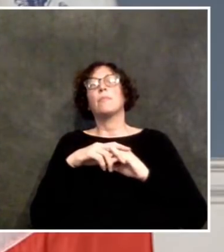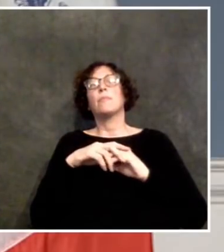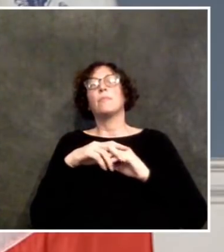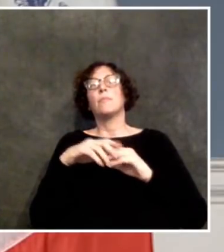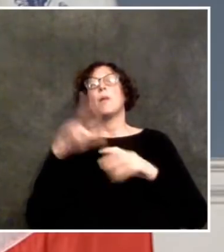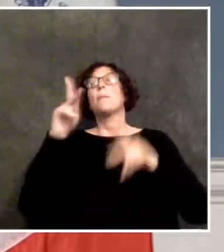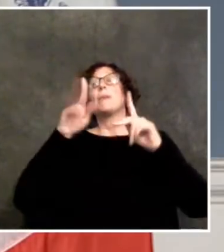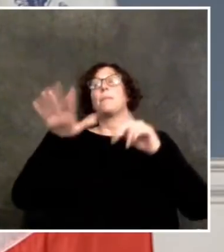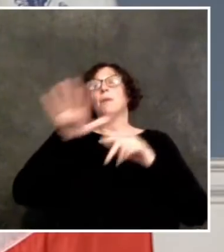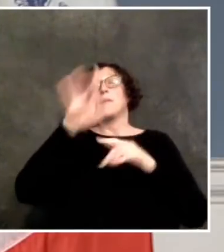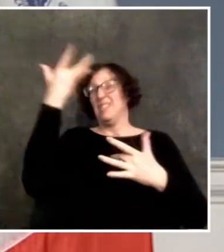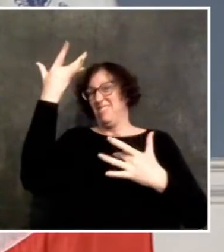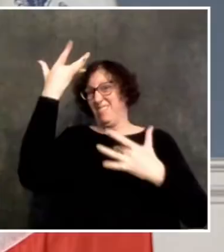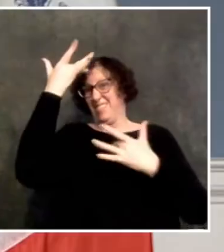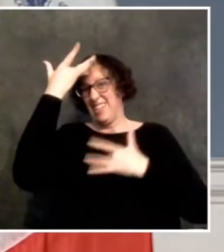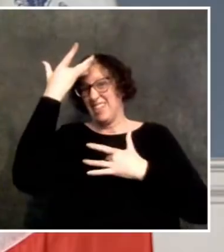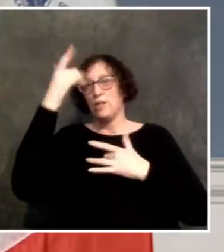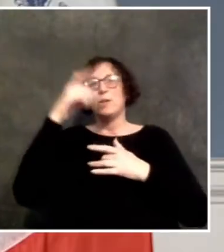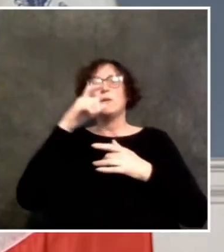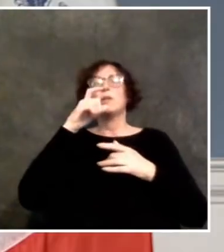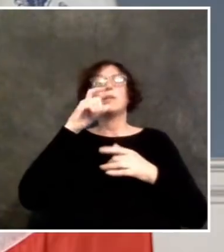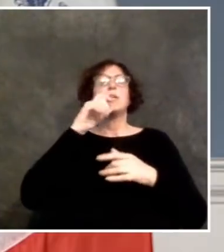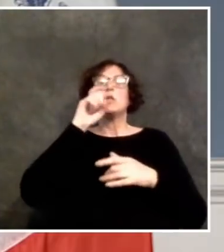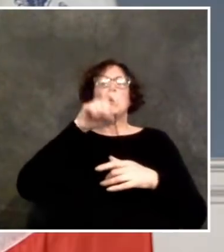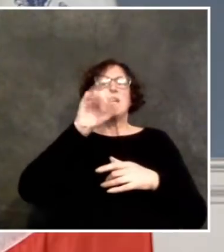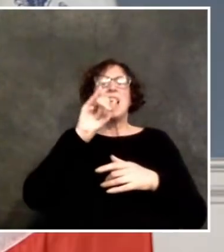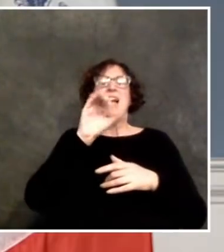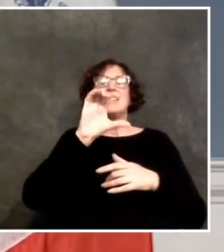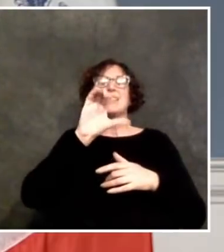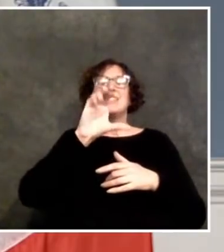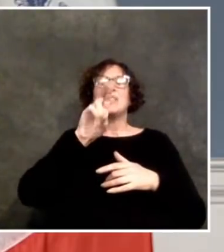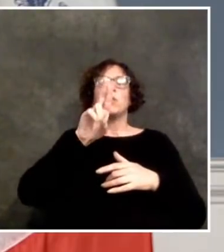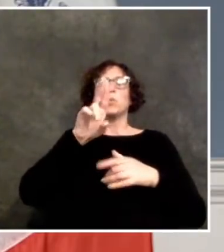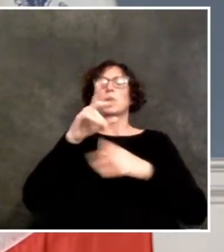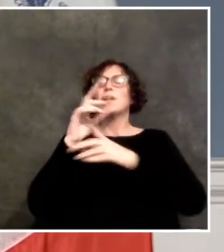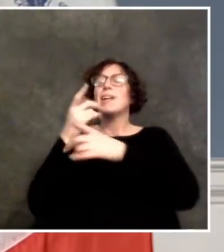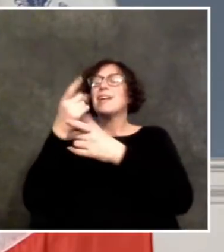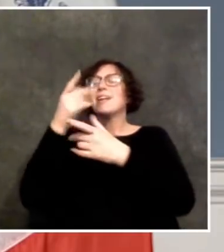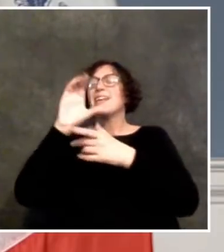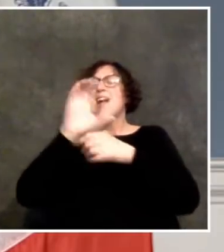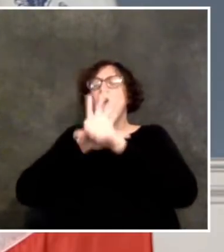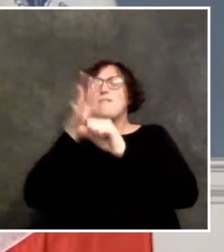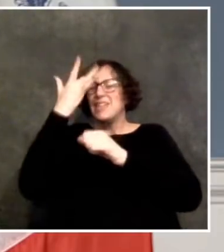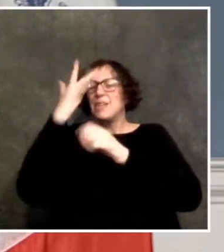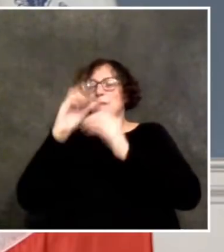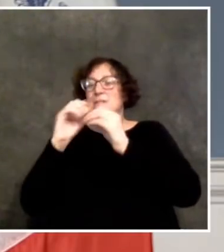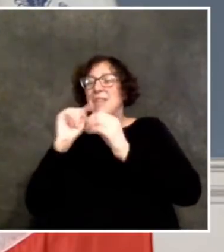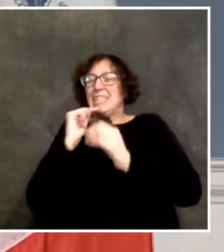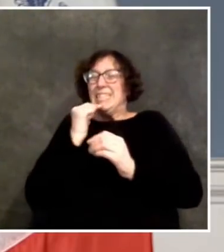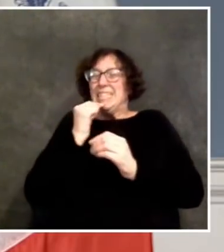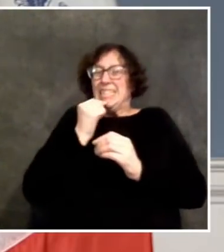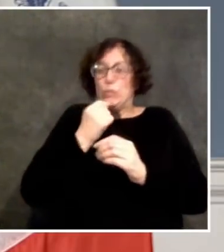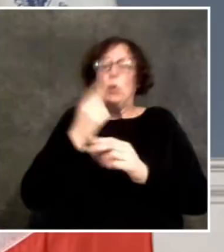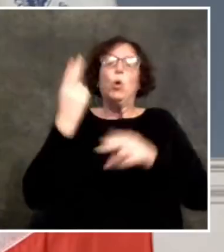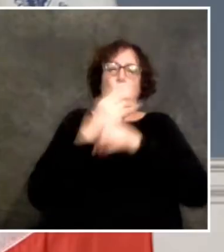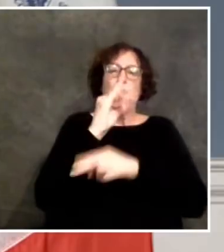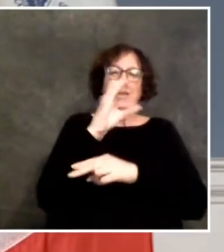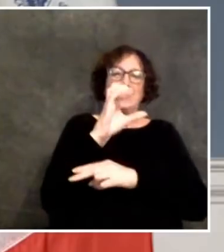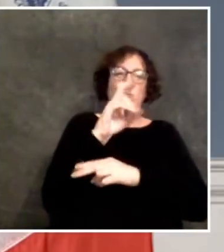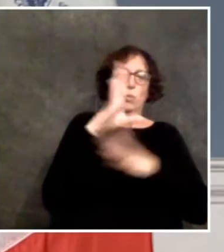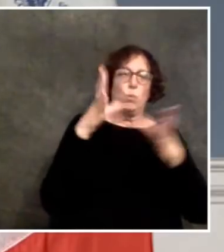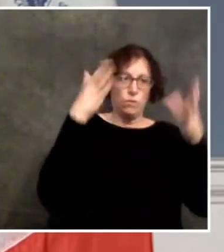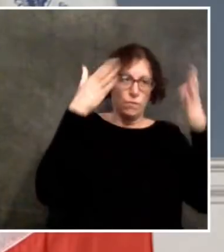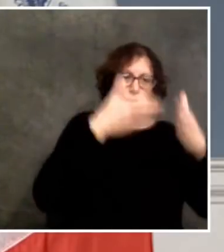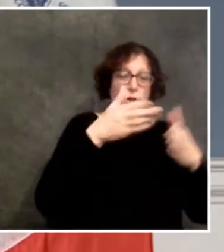ICU. And then, of course, there's a question of everyone else who needs hospitalization for, a car crash or trauma or a